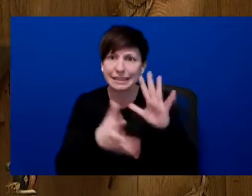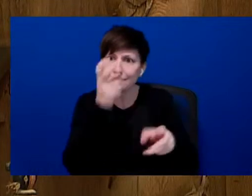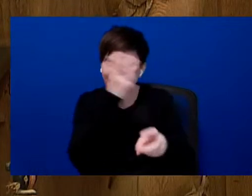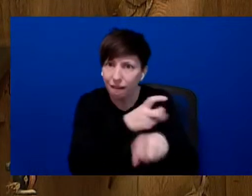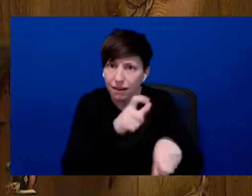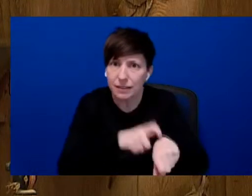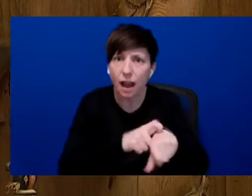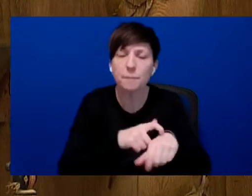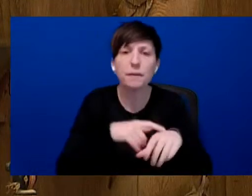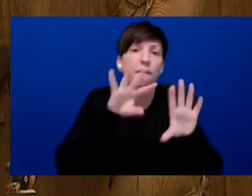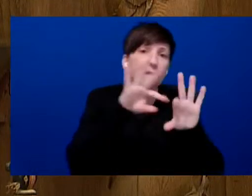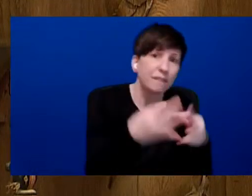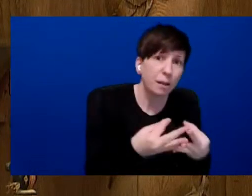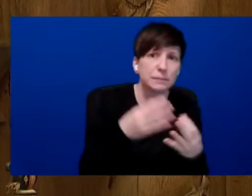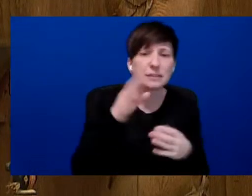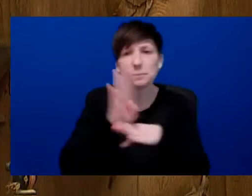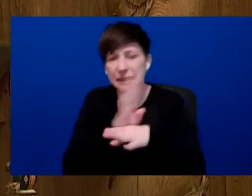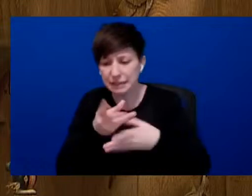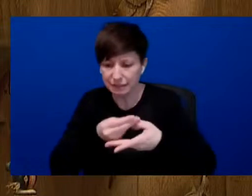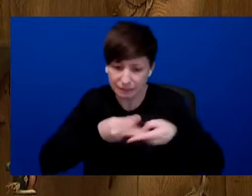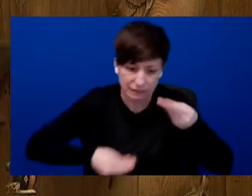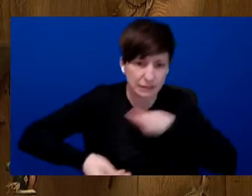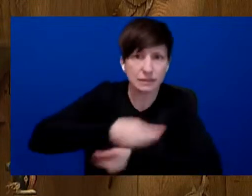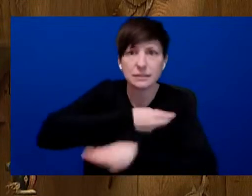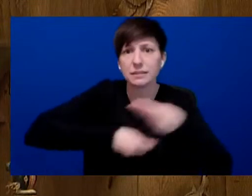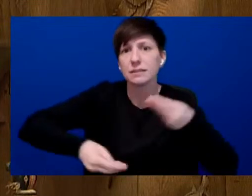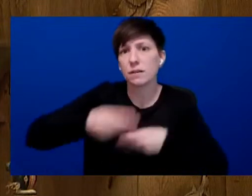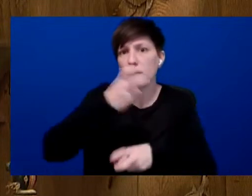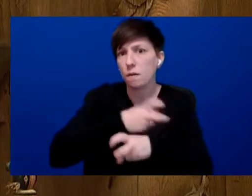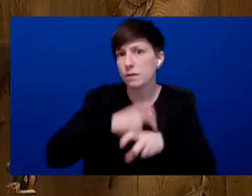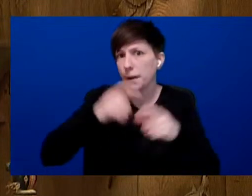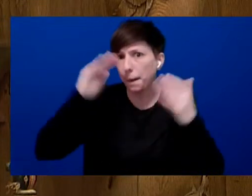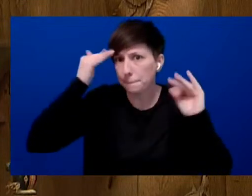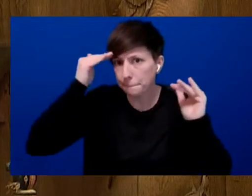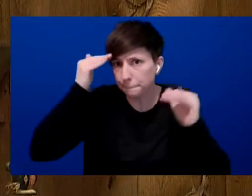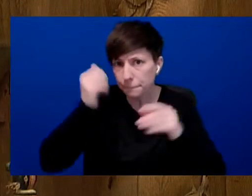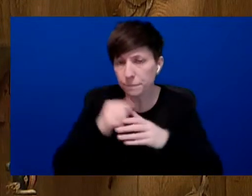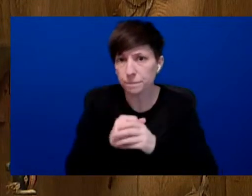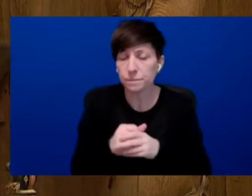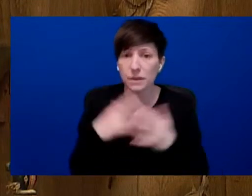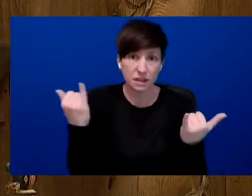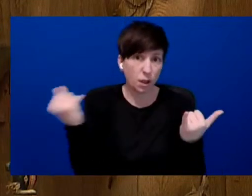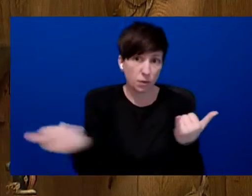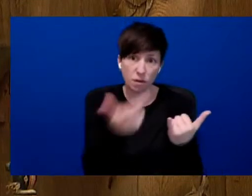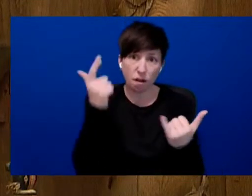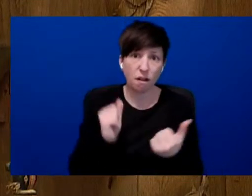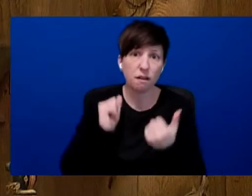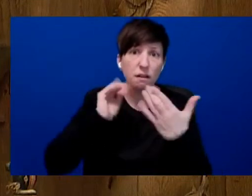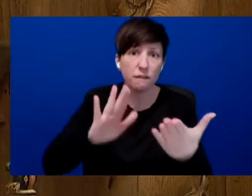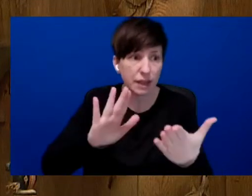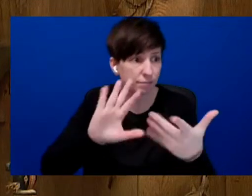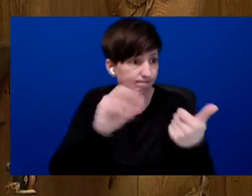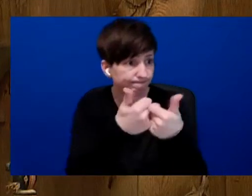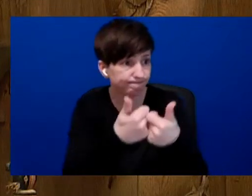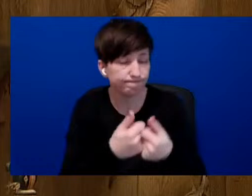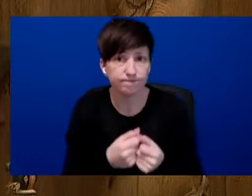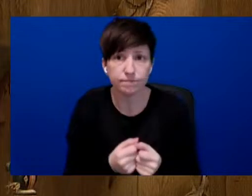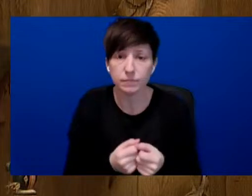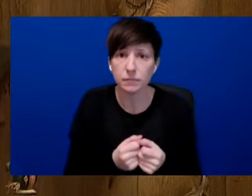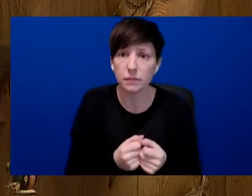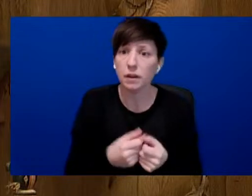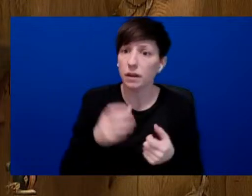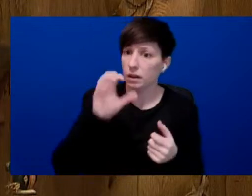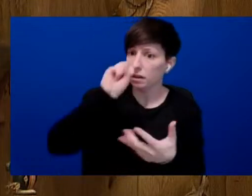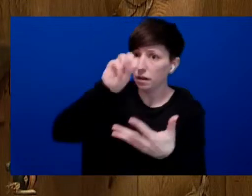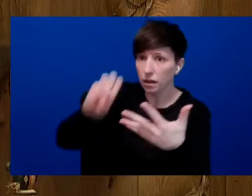we begin this final session, we all face some big questions. Will we be a province where the people whose stories I have shared